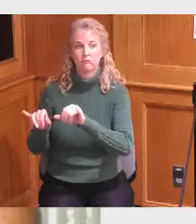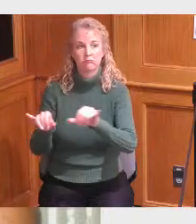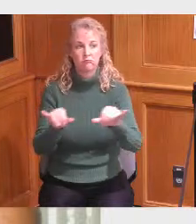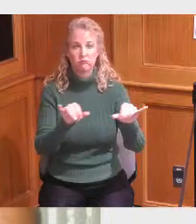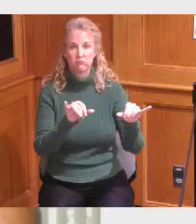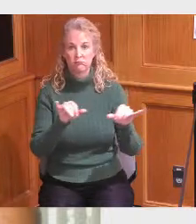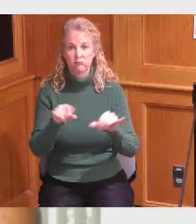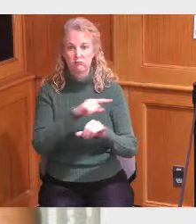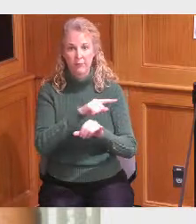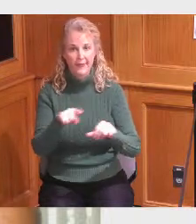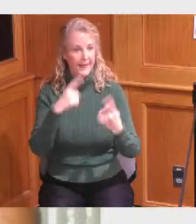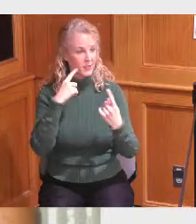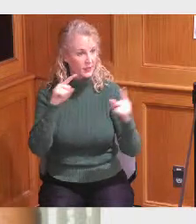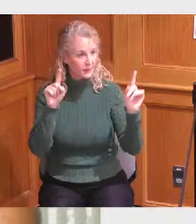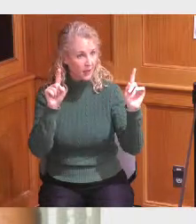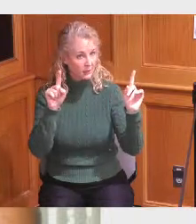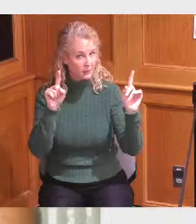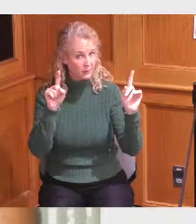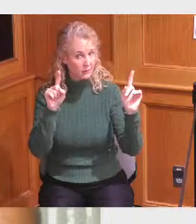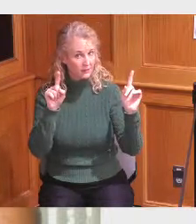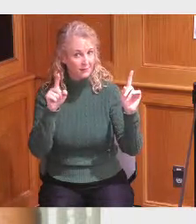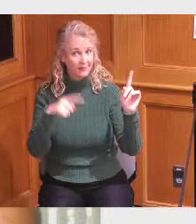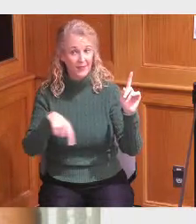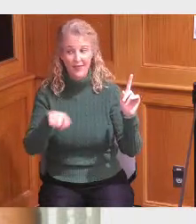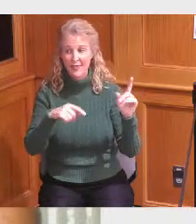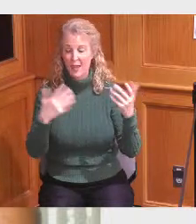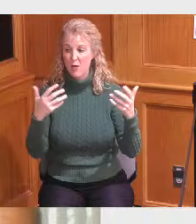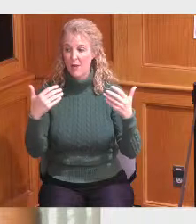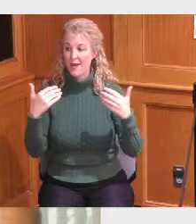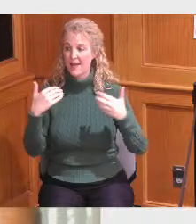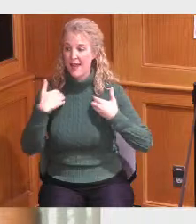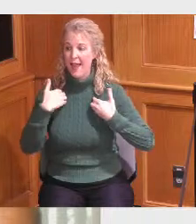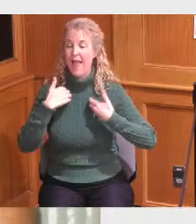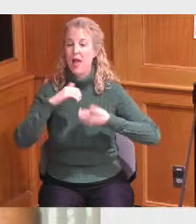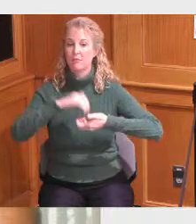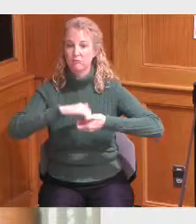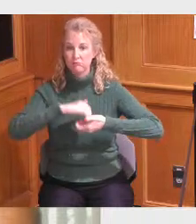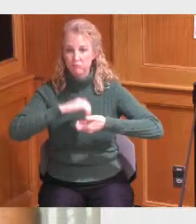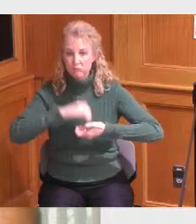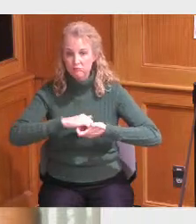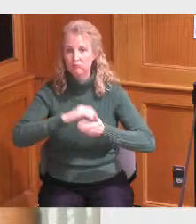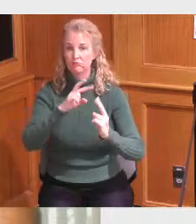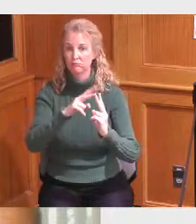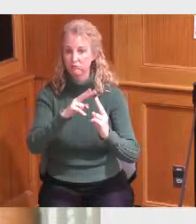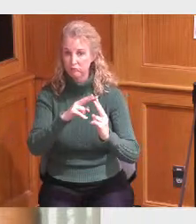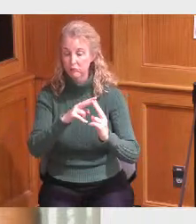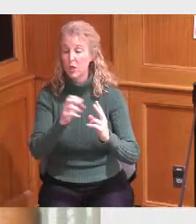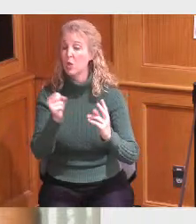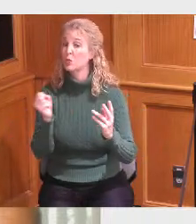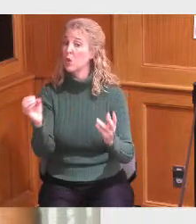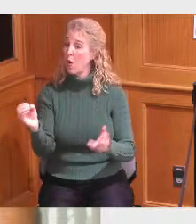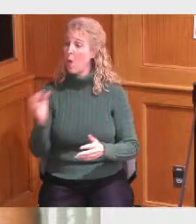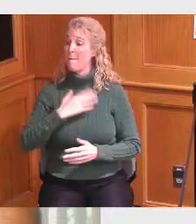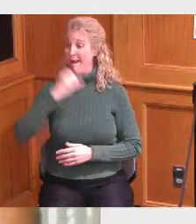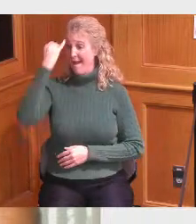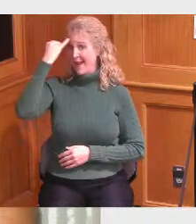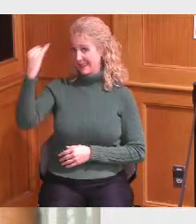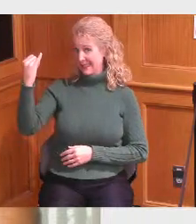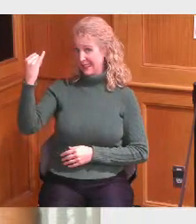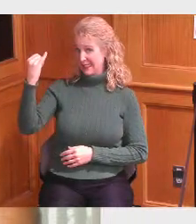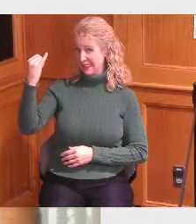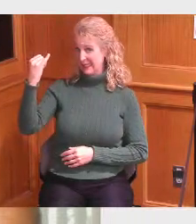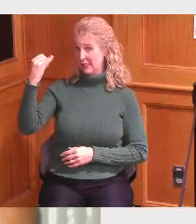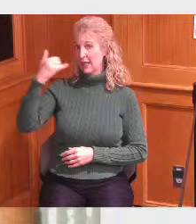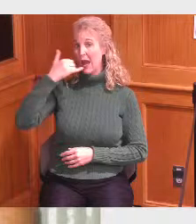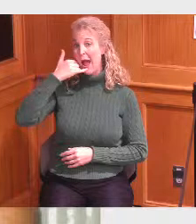doing well. They had alliances or partnerships. So I